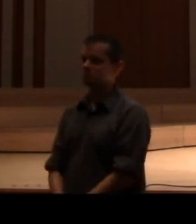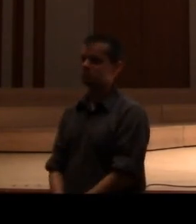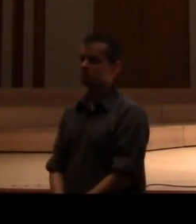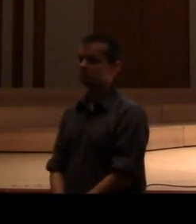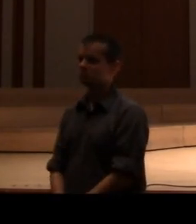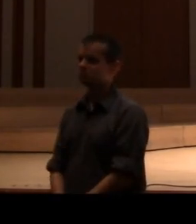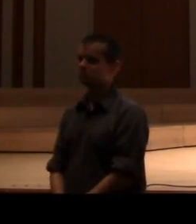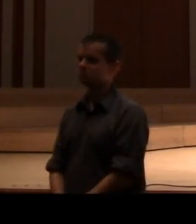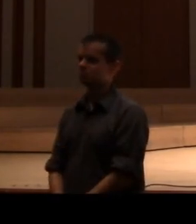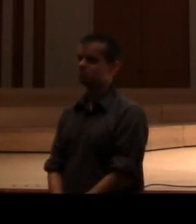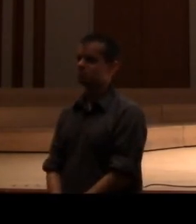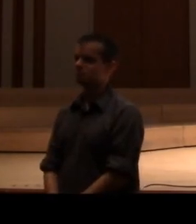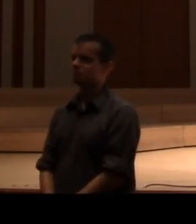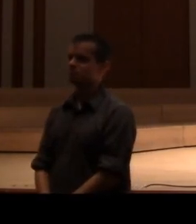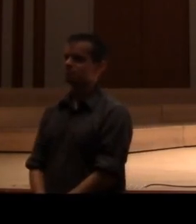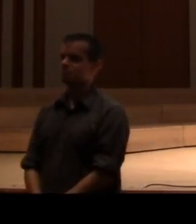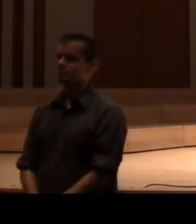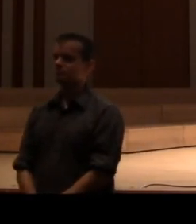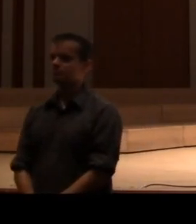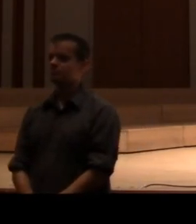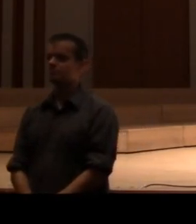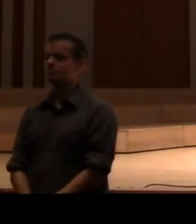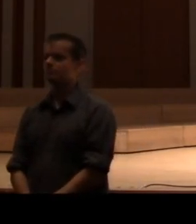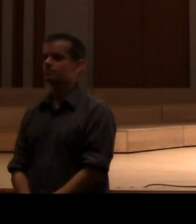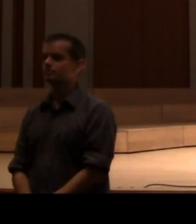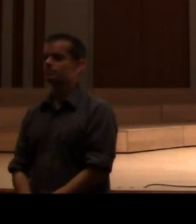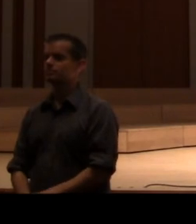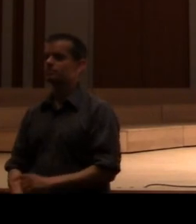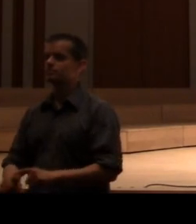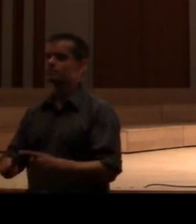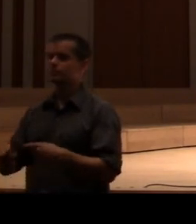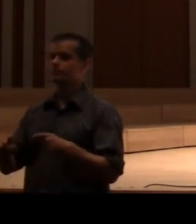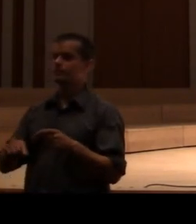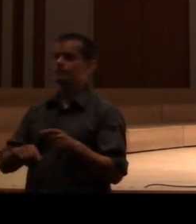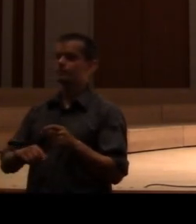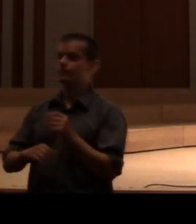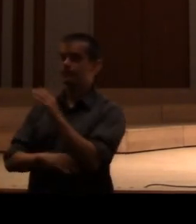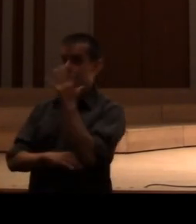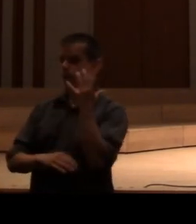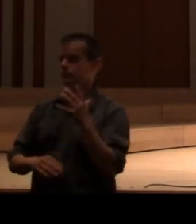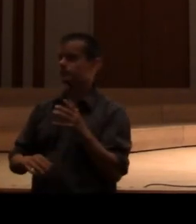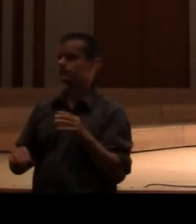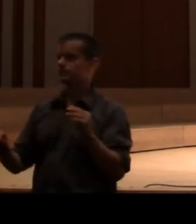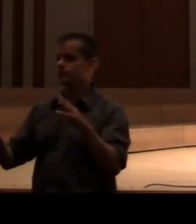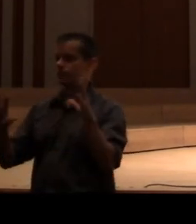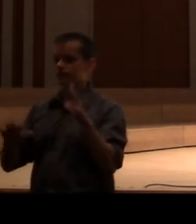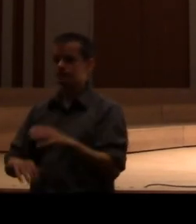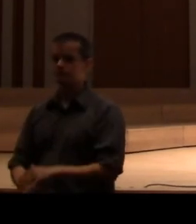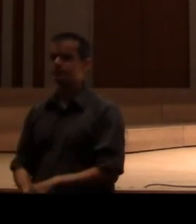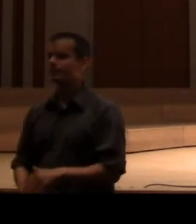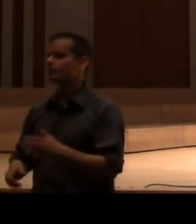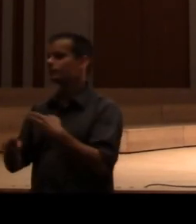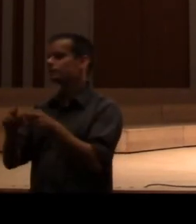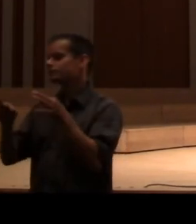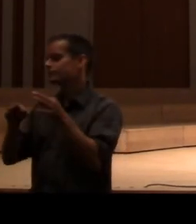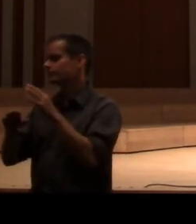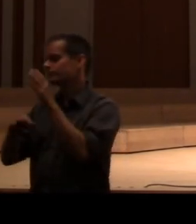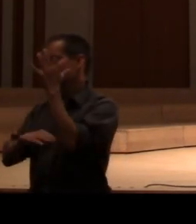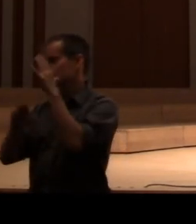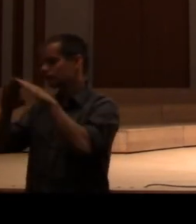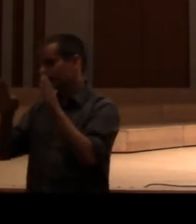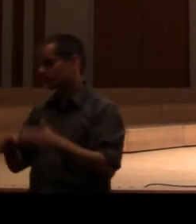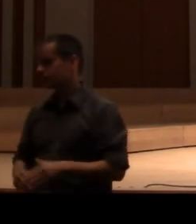But from yours, it is enchanted. Okay, so there we go. We have this little description of the treehouse. The backyard is in the